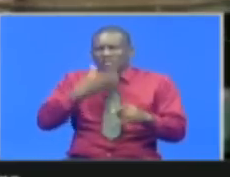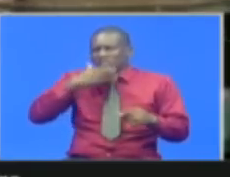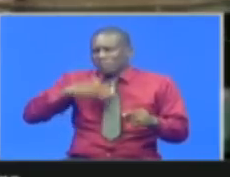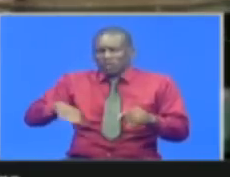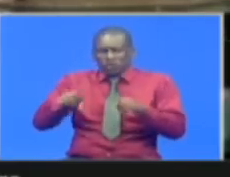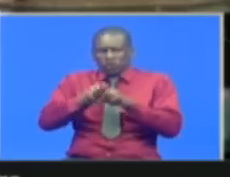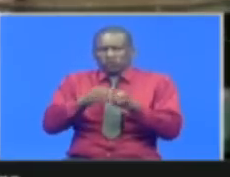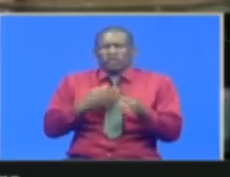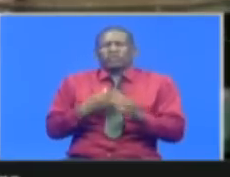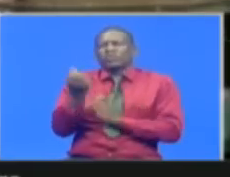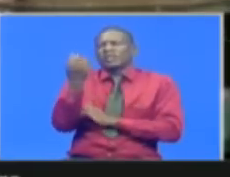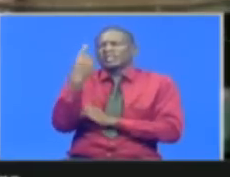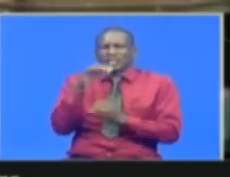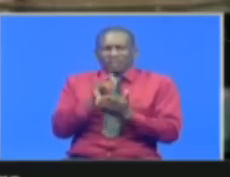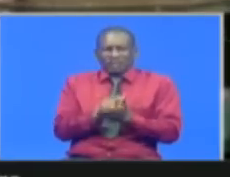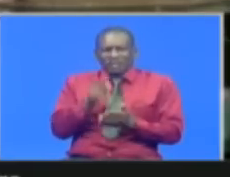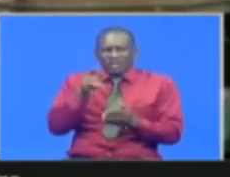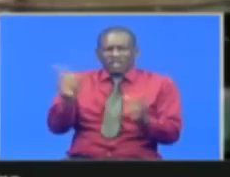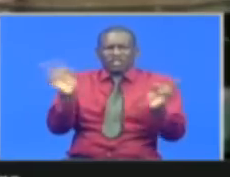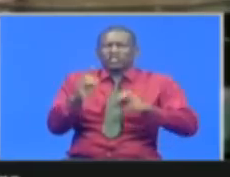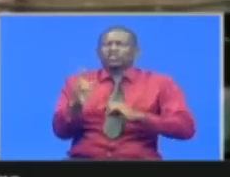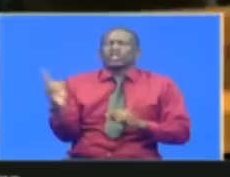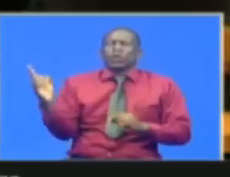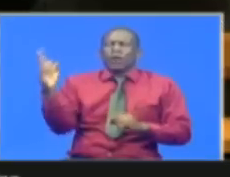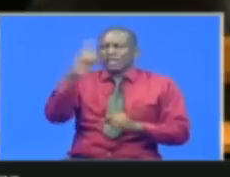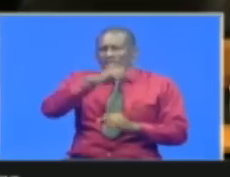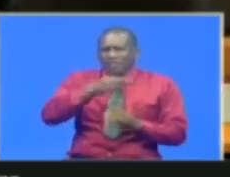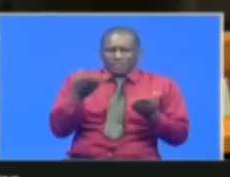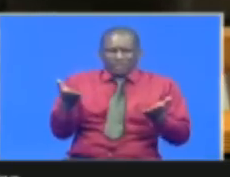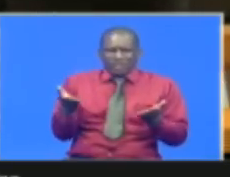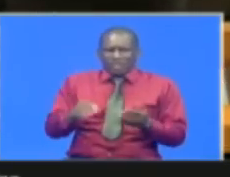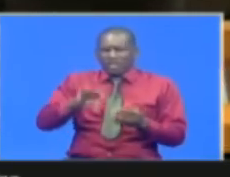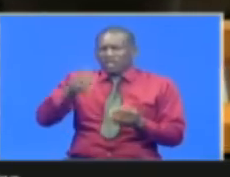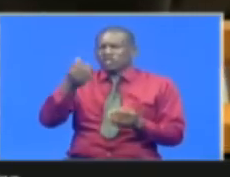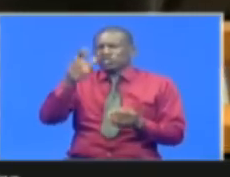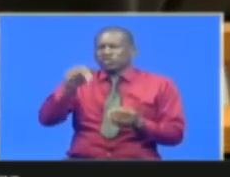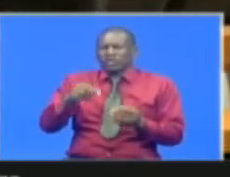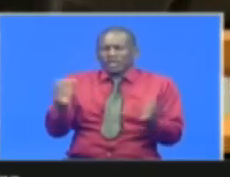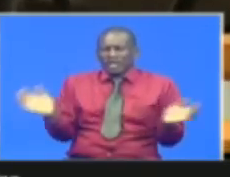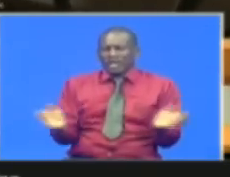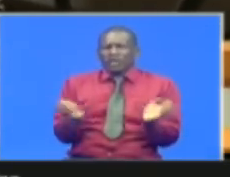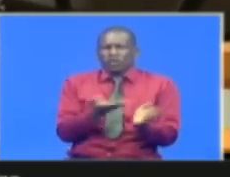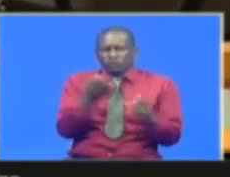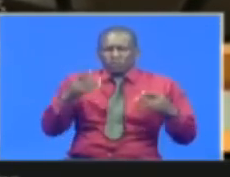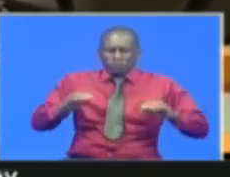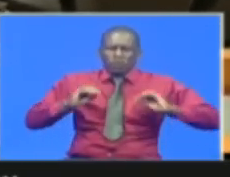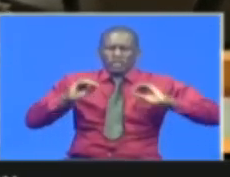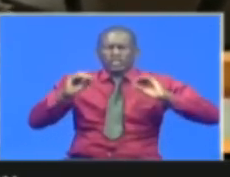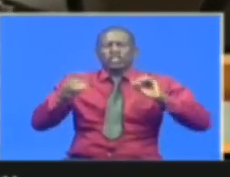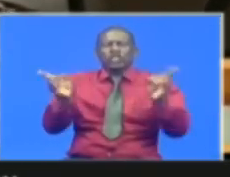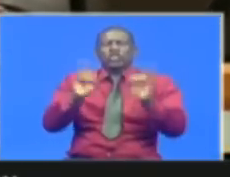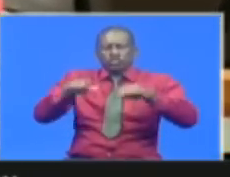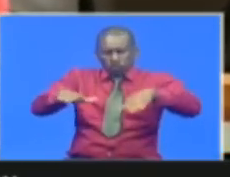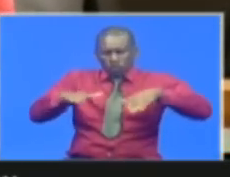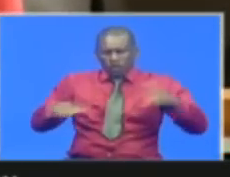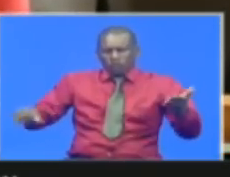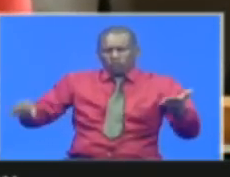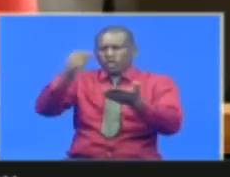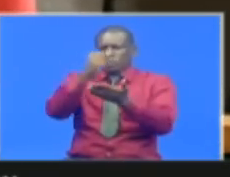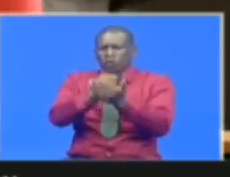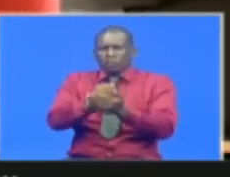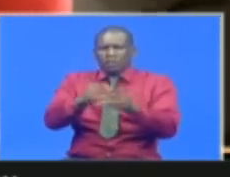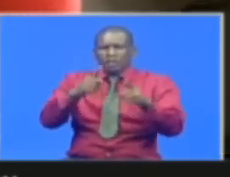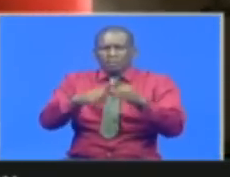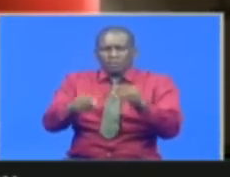to understand that this is not a one-day thing. John encourages those with the training not to wait for employment, but